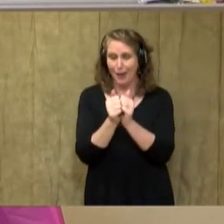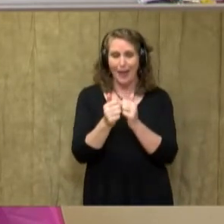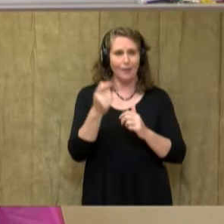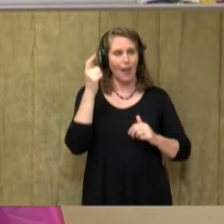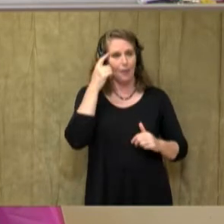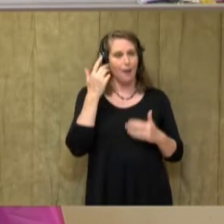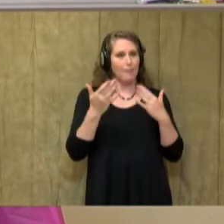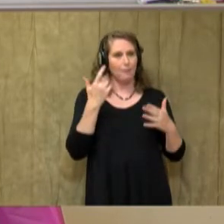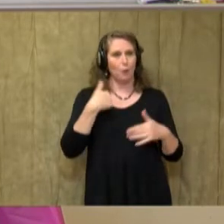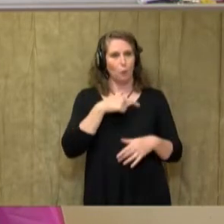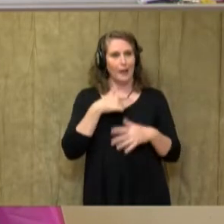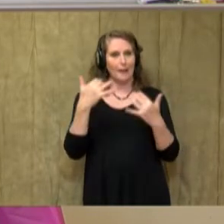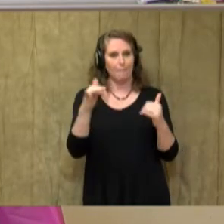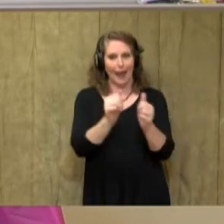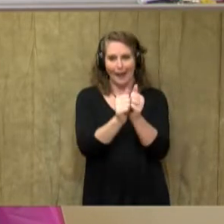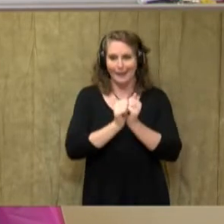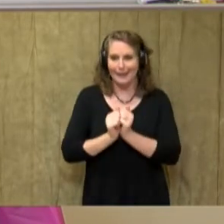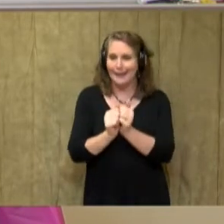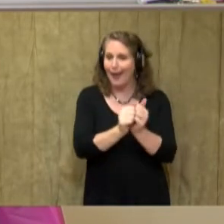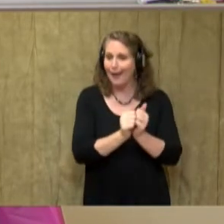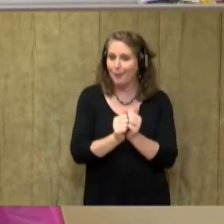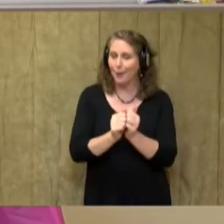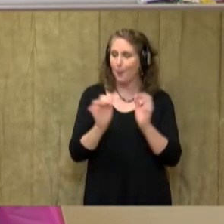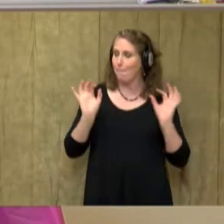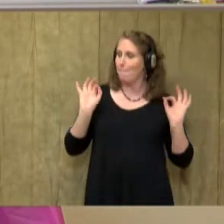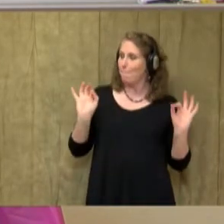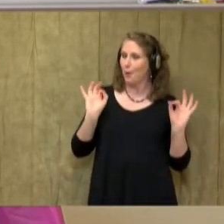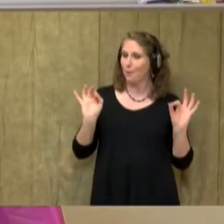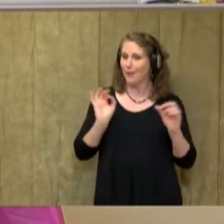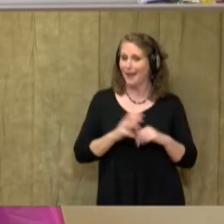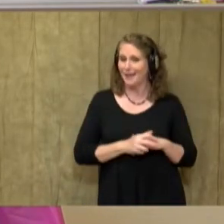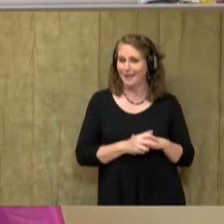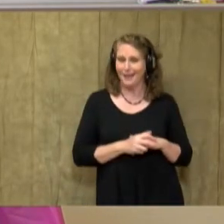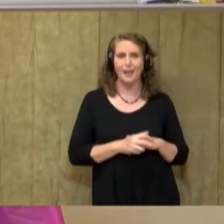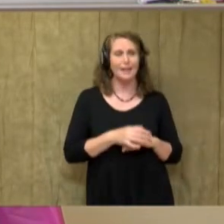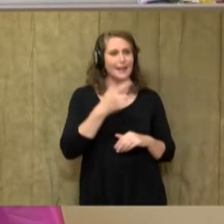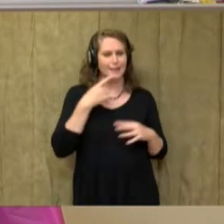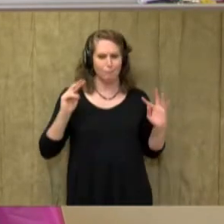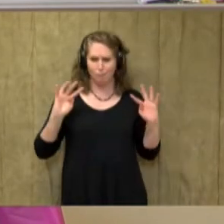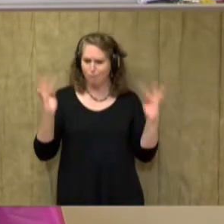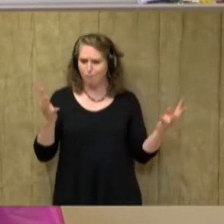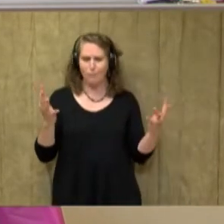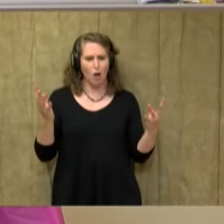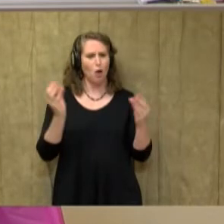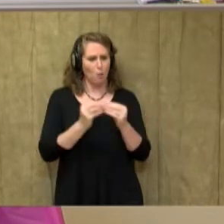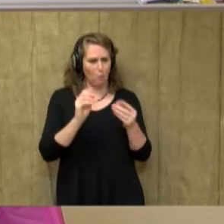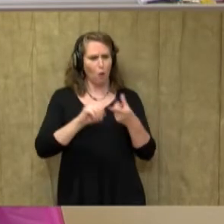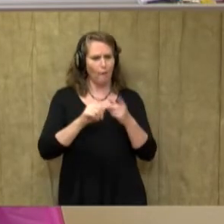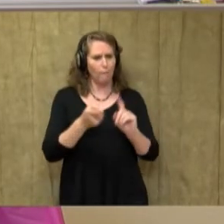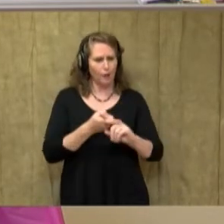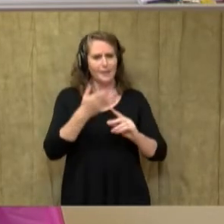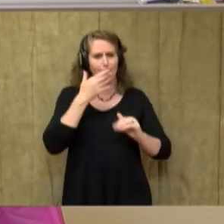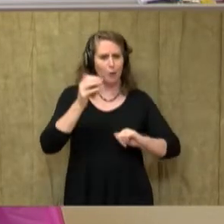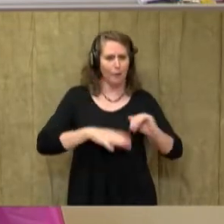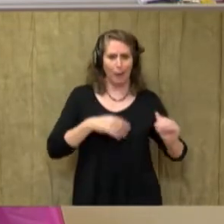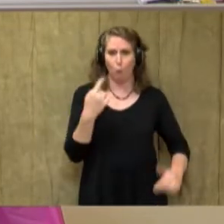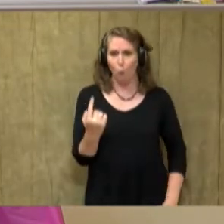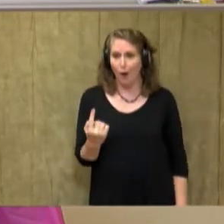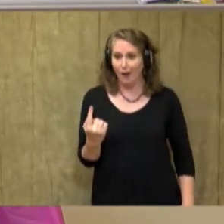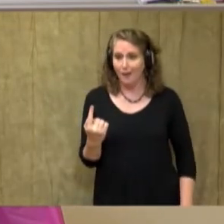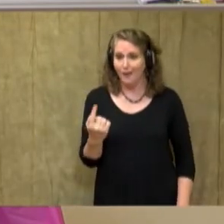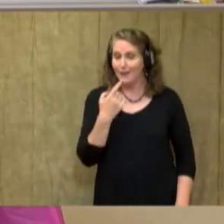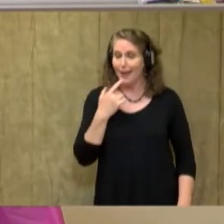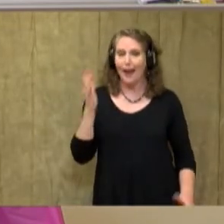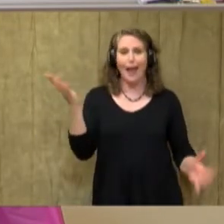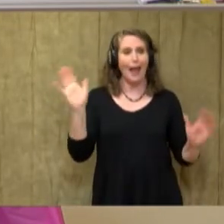all play together. Yes, that's perfect. They said, you know what? More friends are better than just one. So they said, we want to